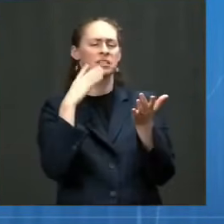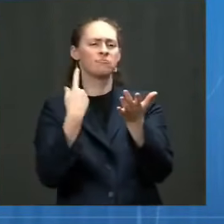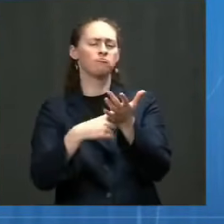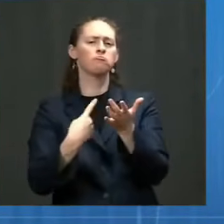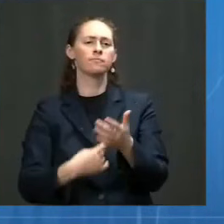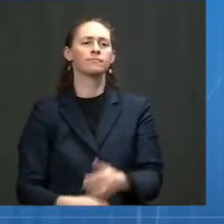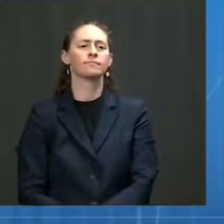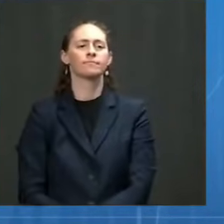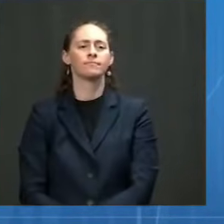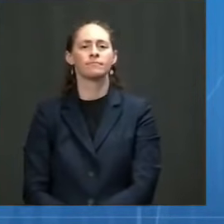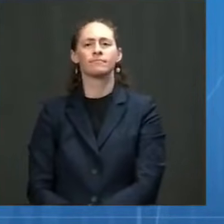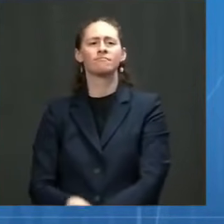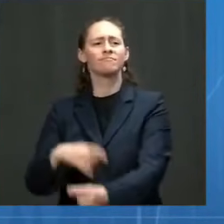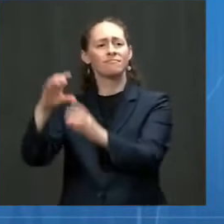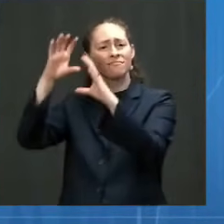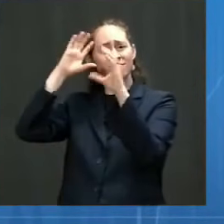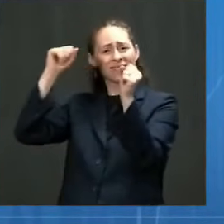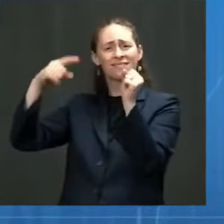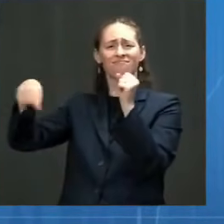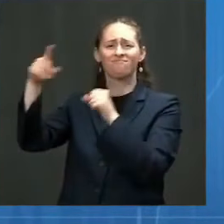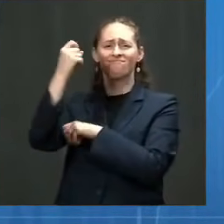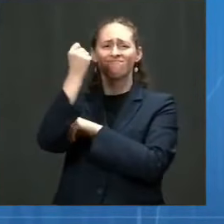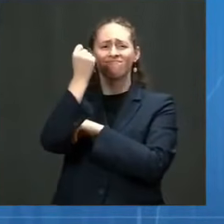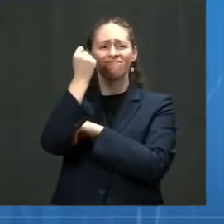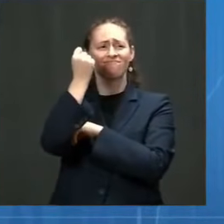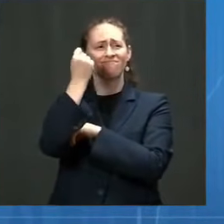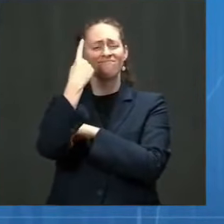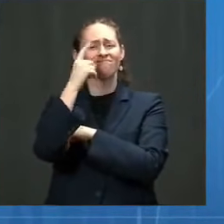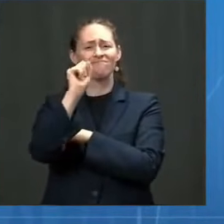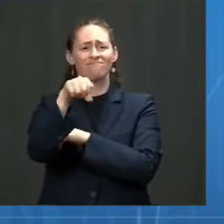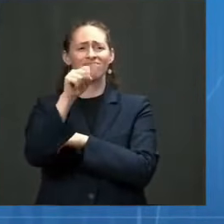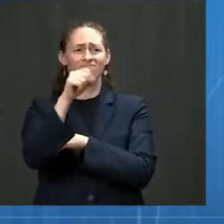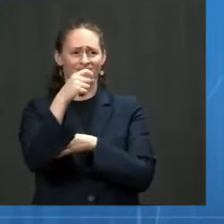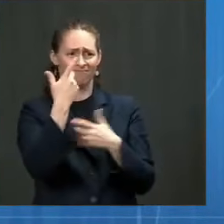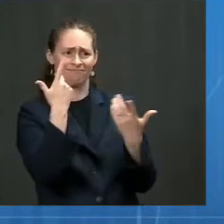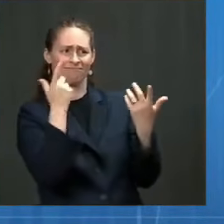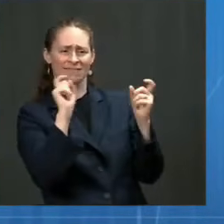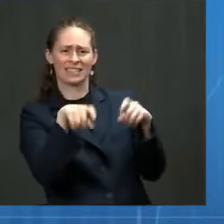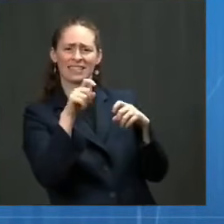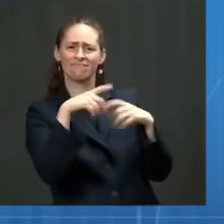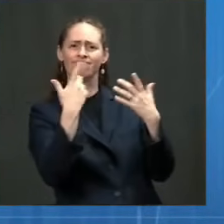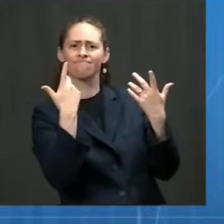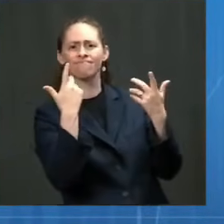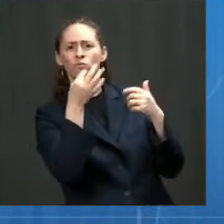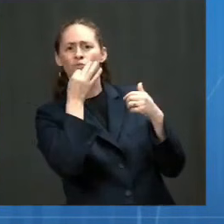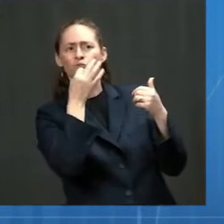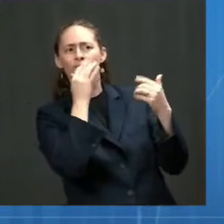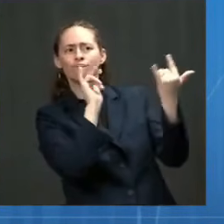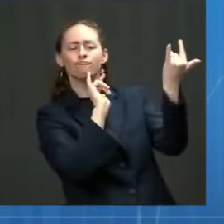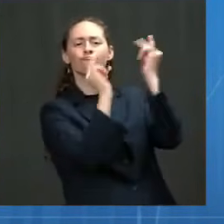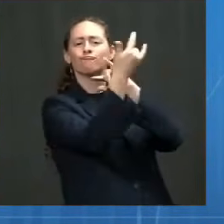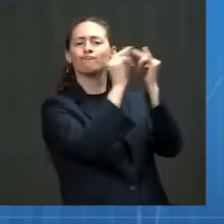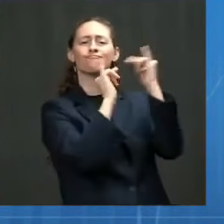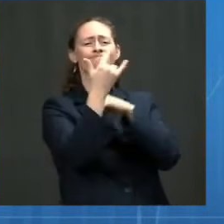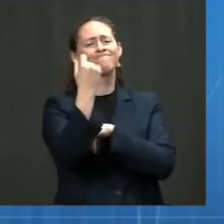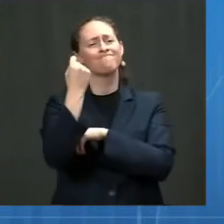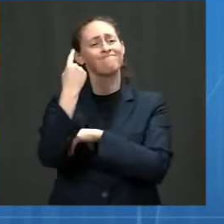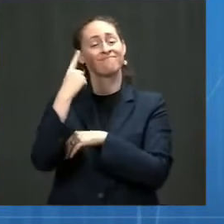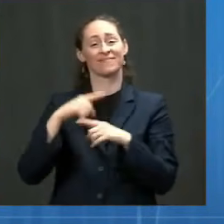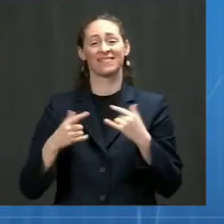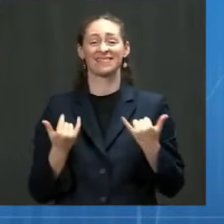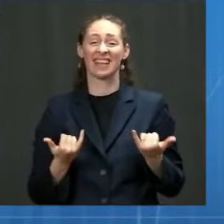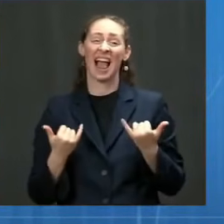the importance of international travel. And given where we are today, as